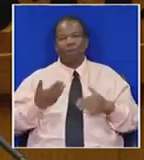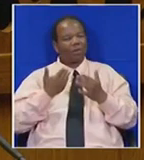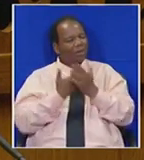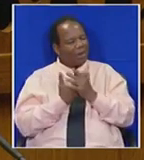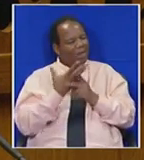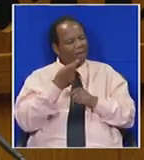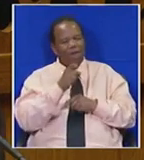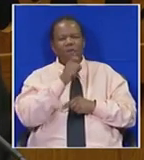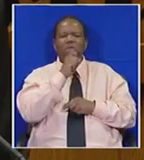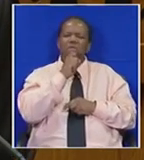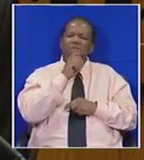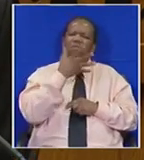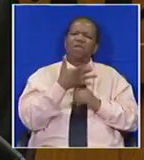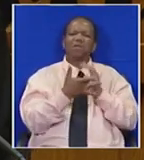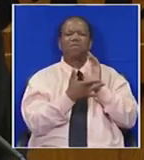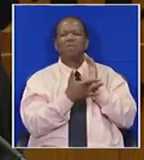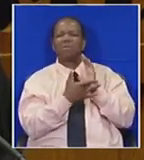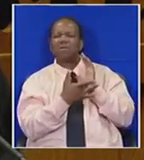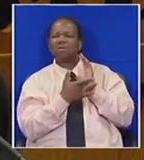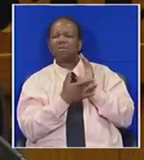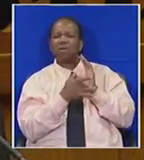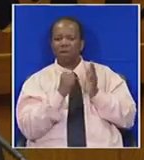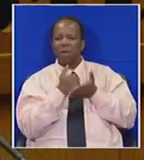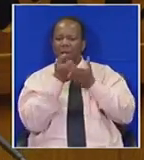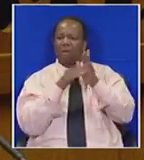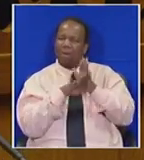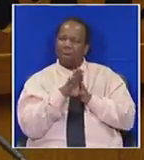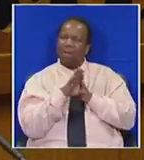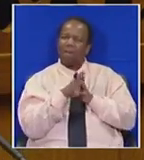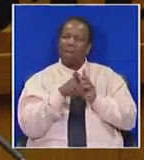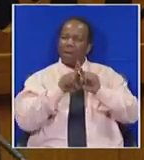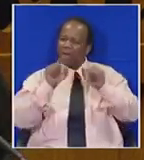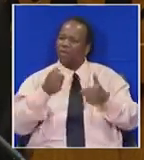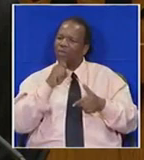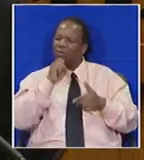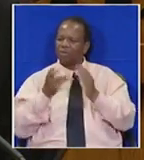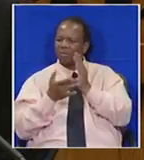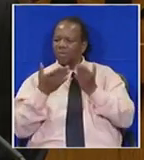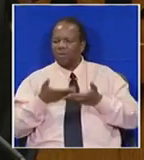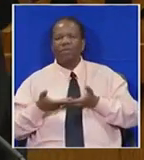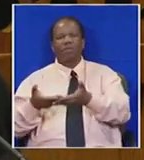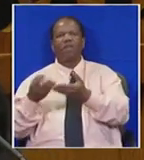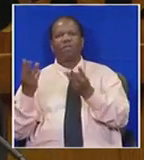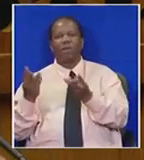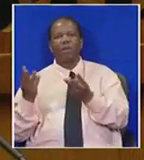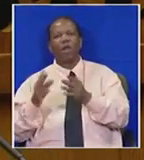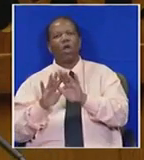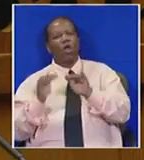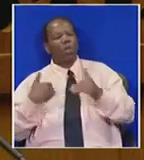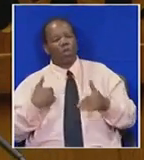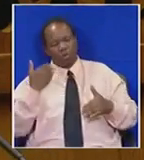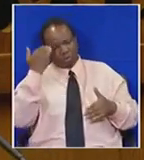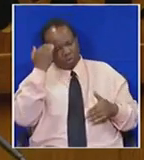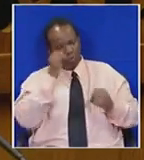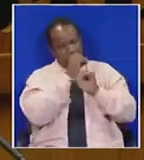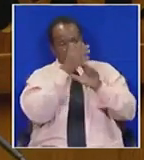harness technology to our developmental goals and in the service of our people. We should not focus on building a 20th